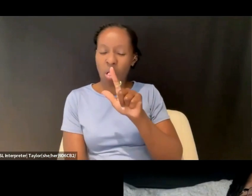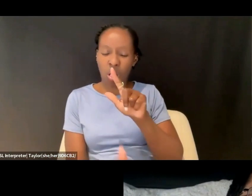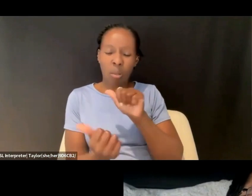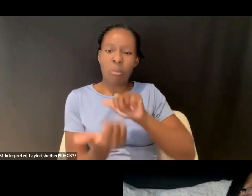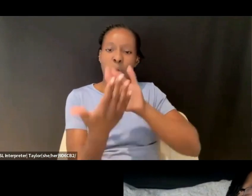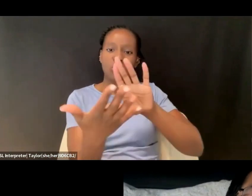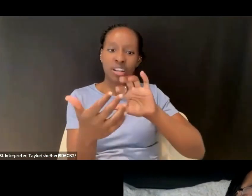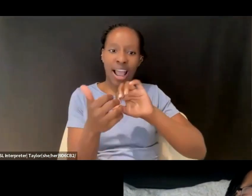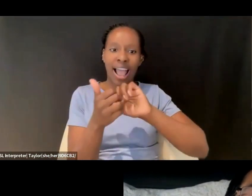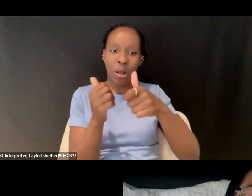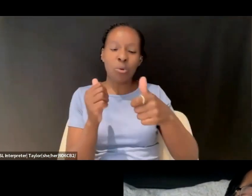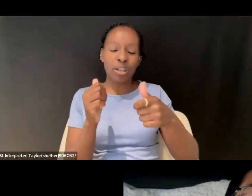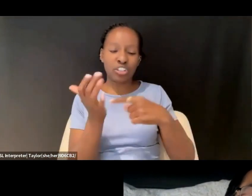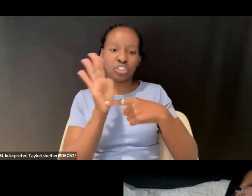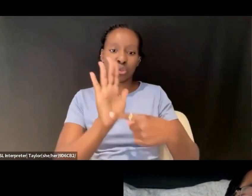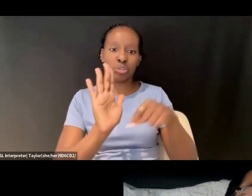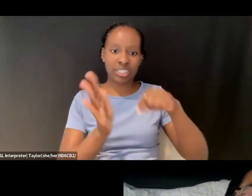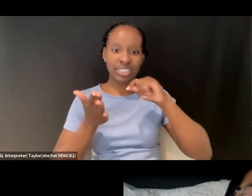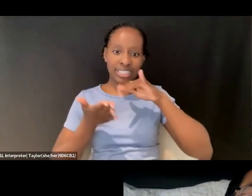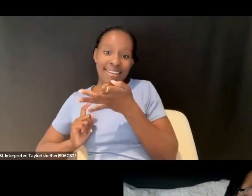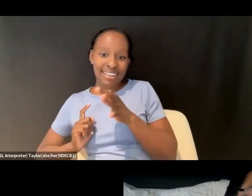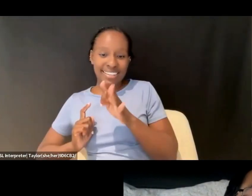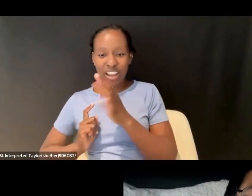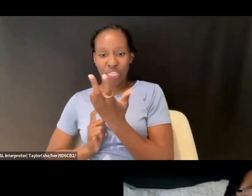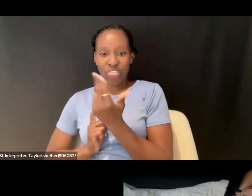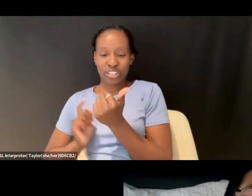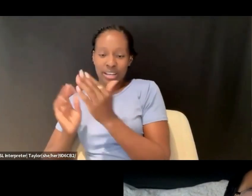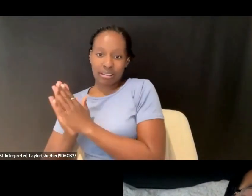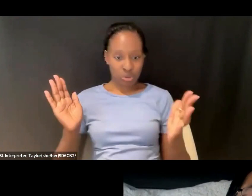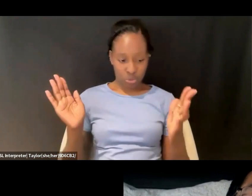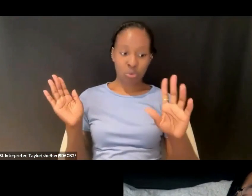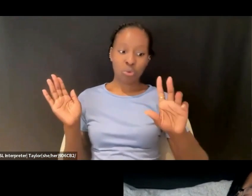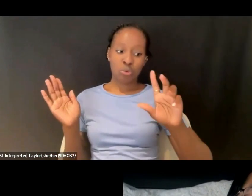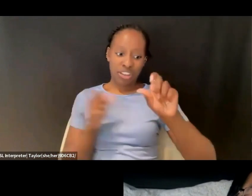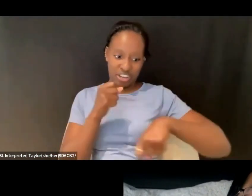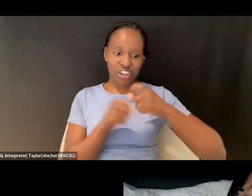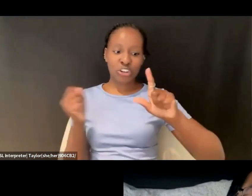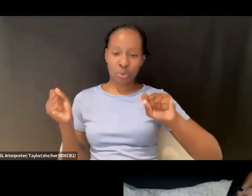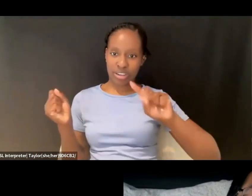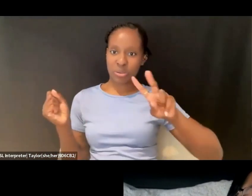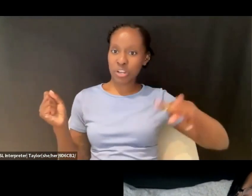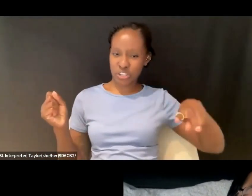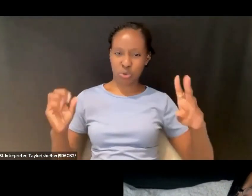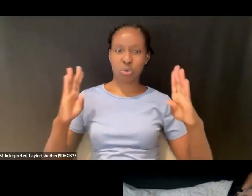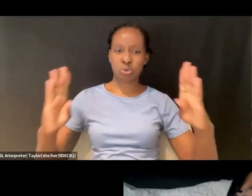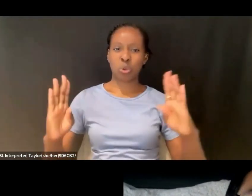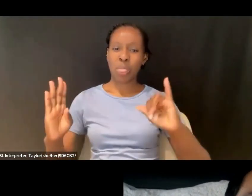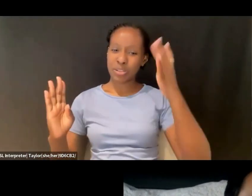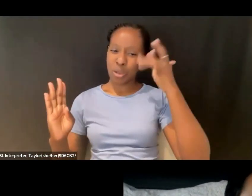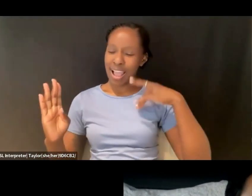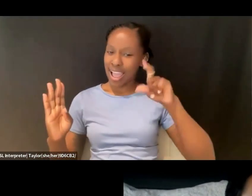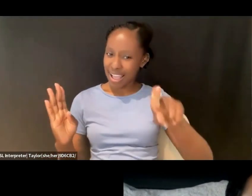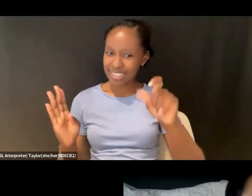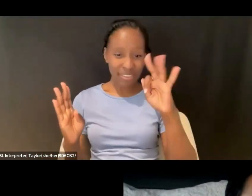the studies, from 1913 to 22. So that was one of my questions, whether I can submit that